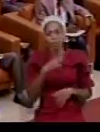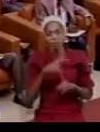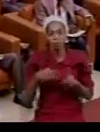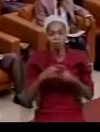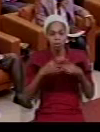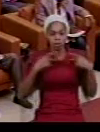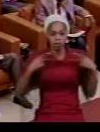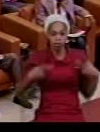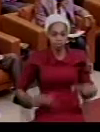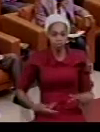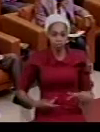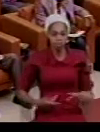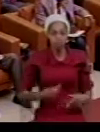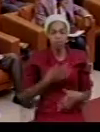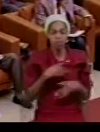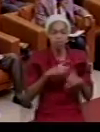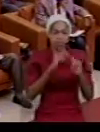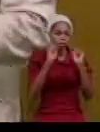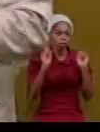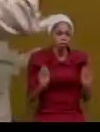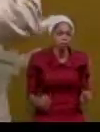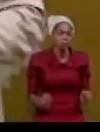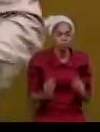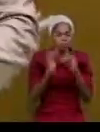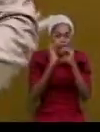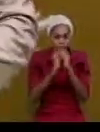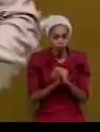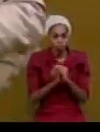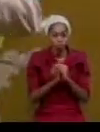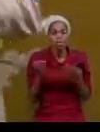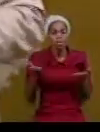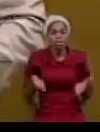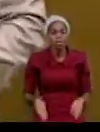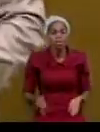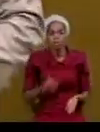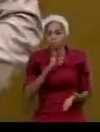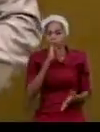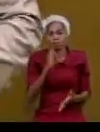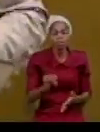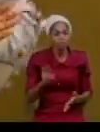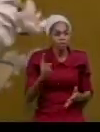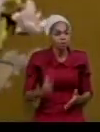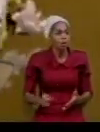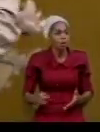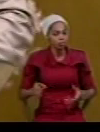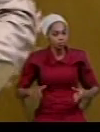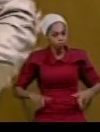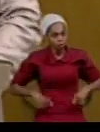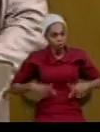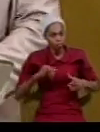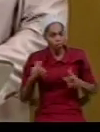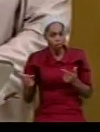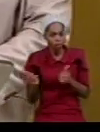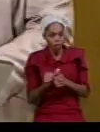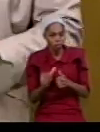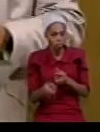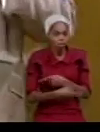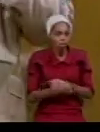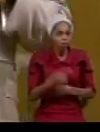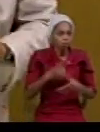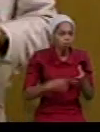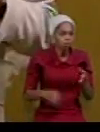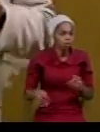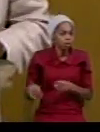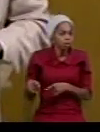temple worship. Here it comes into their day-to-day life, what they eat, and then what you do after childbirth.